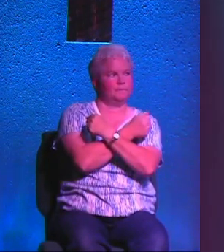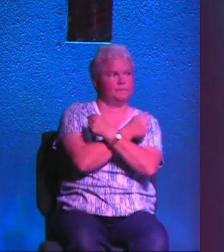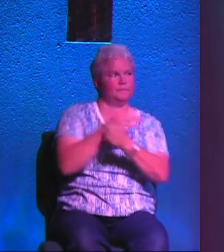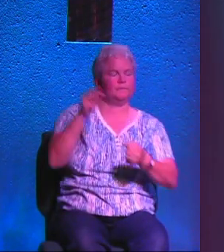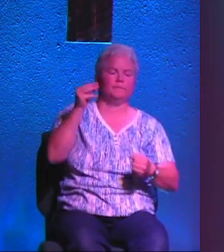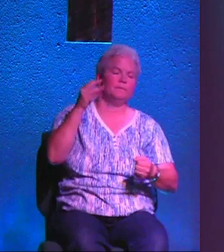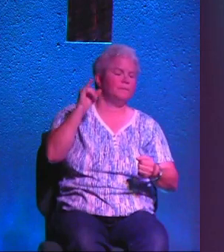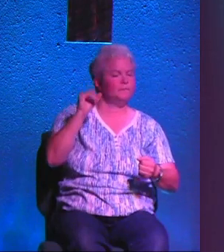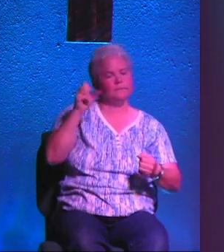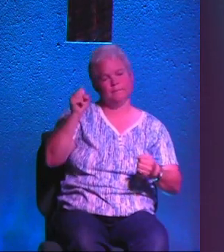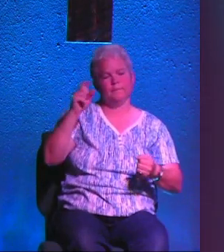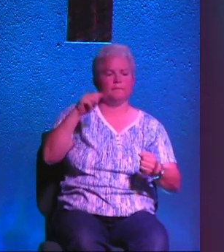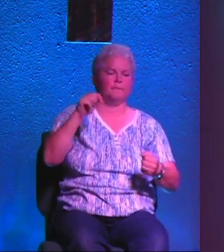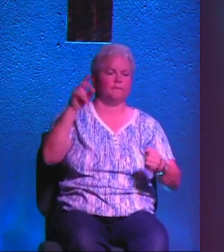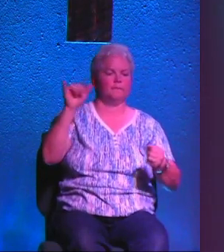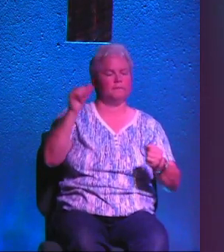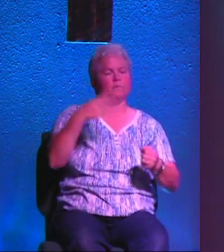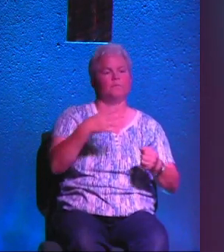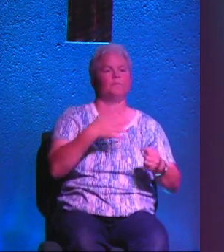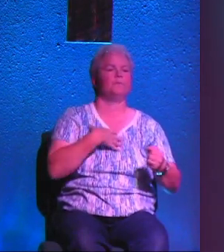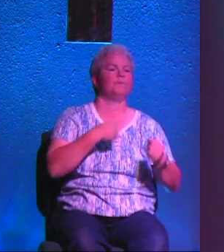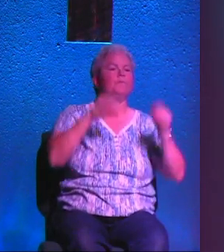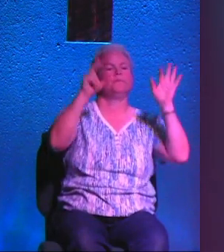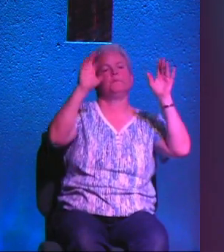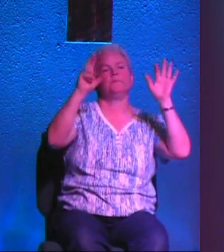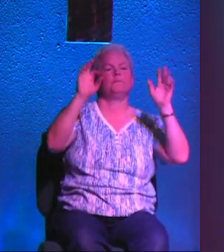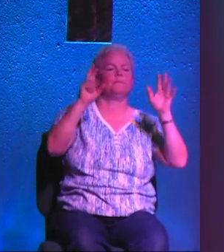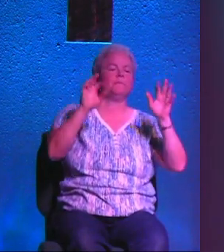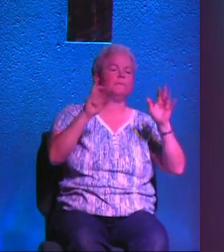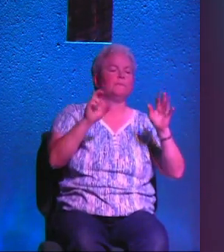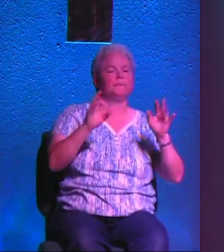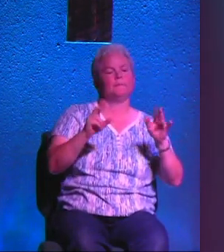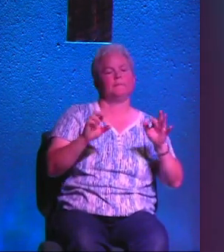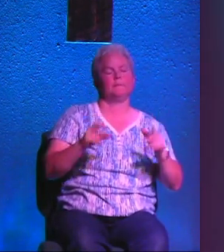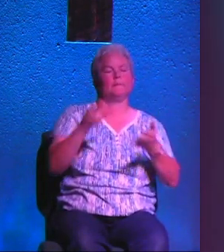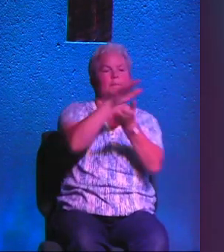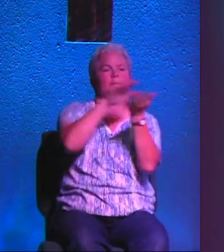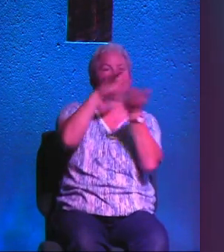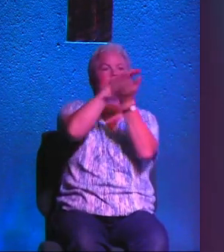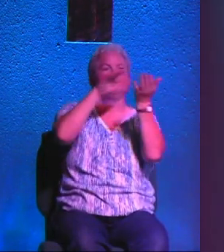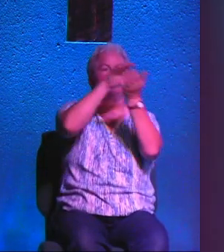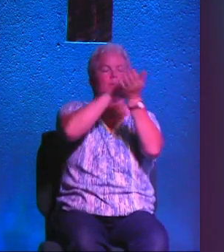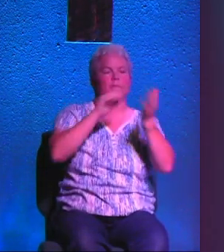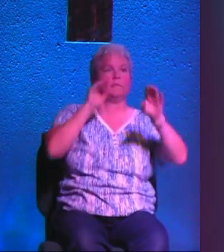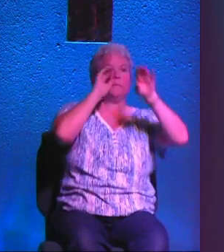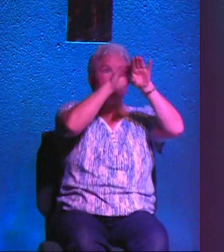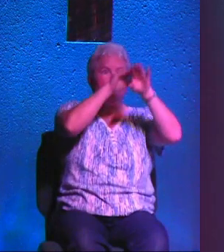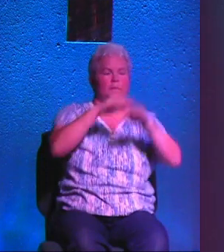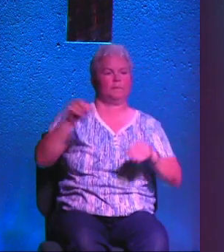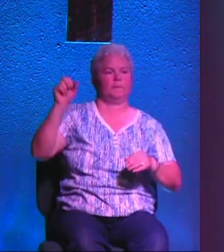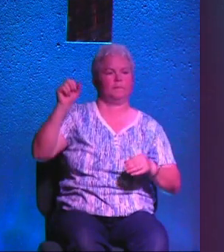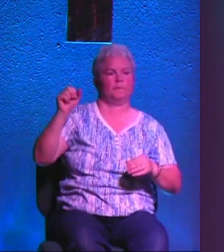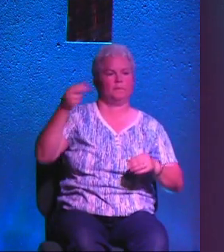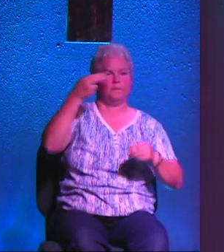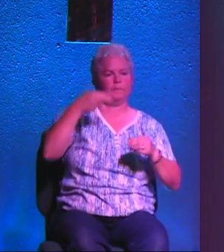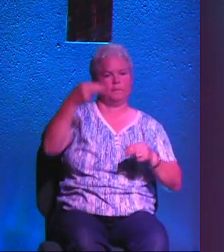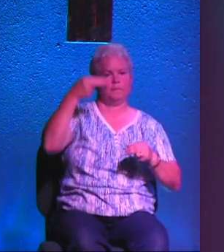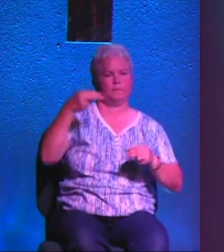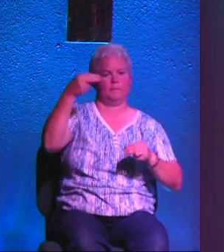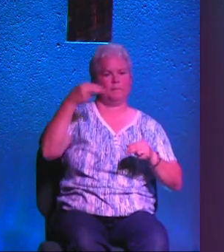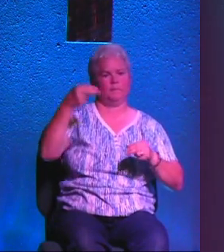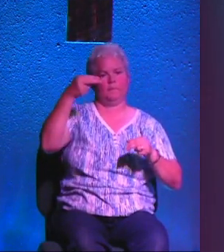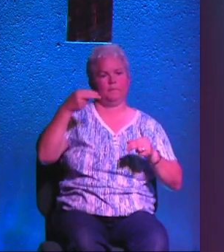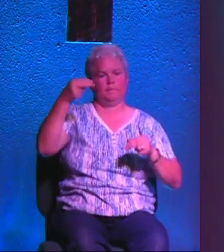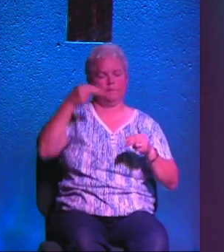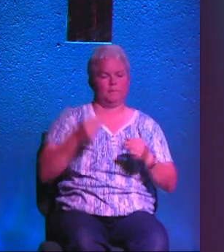misty. I was driving in and there was just like the little low clouds on top of Mount Helena. It was so pretty. And